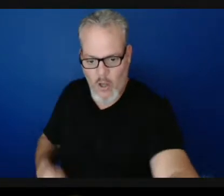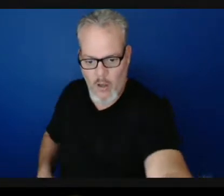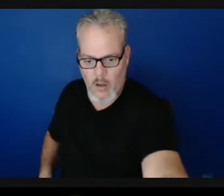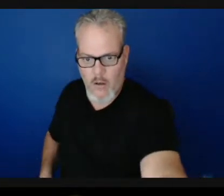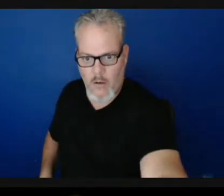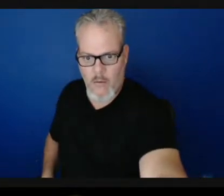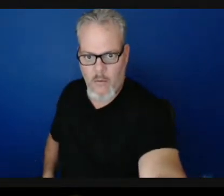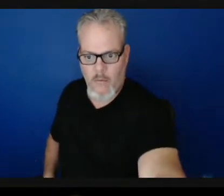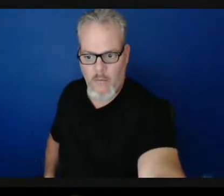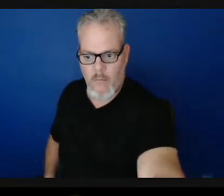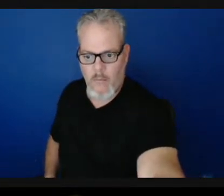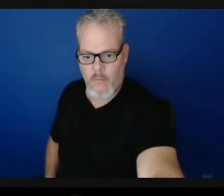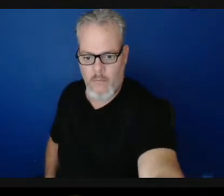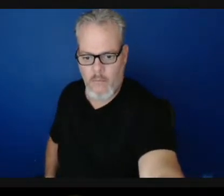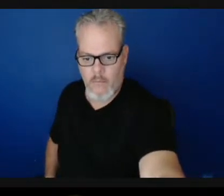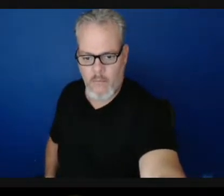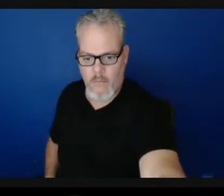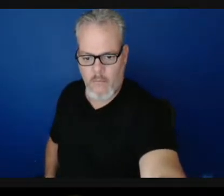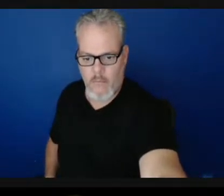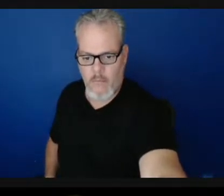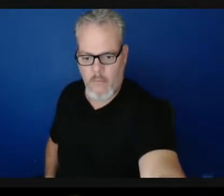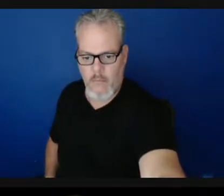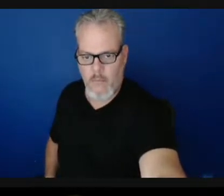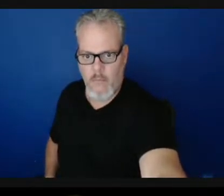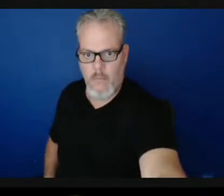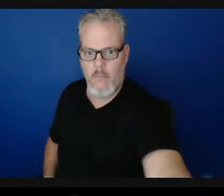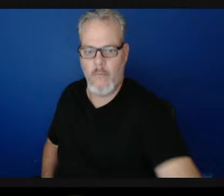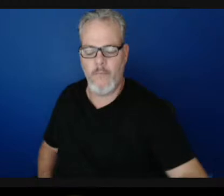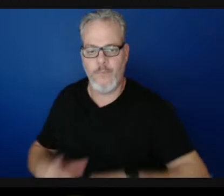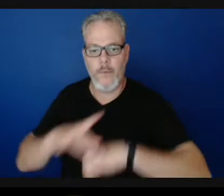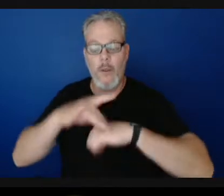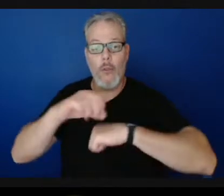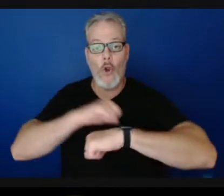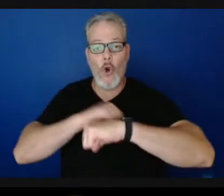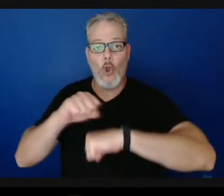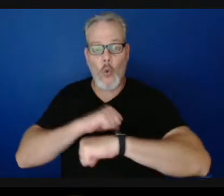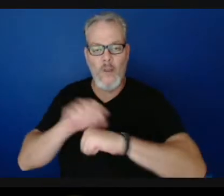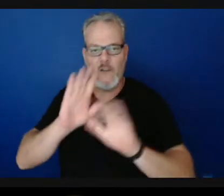the earthquakes focused almost entirely on the summit.